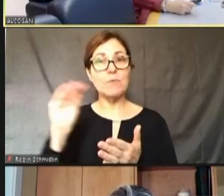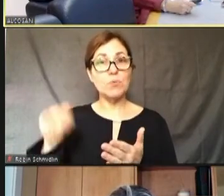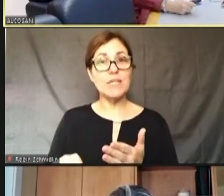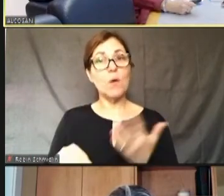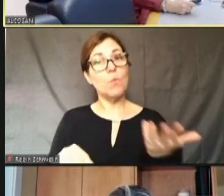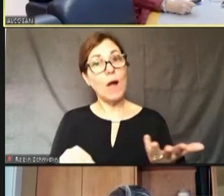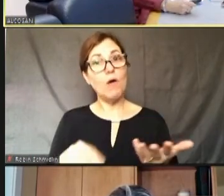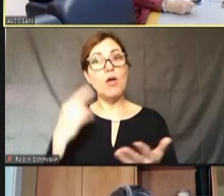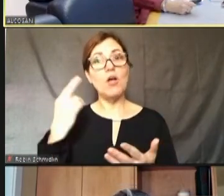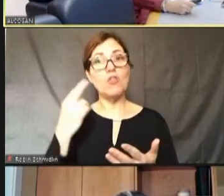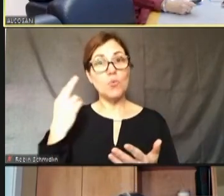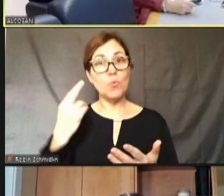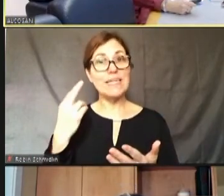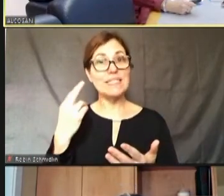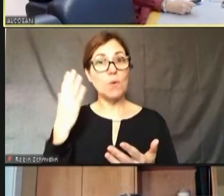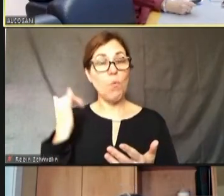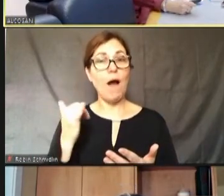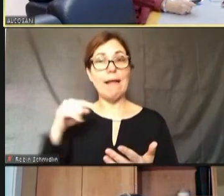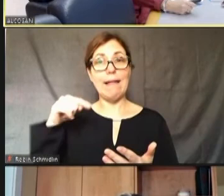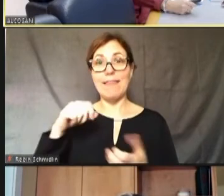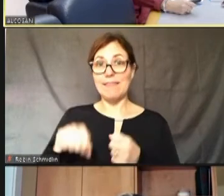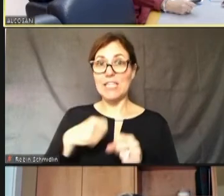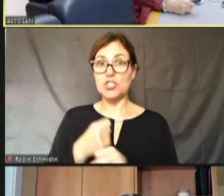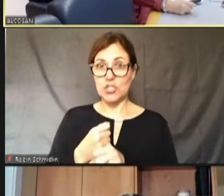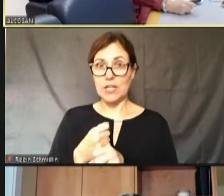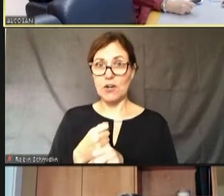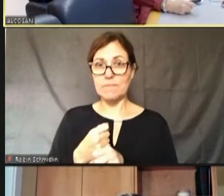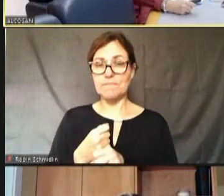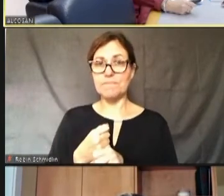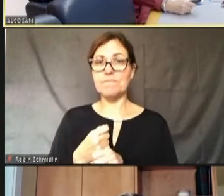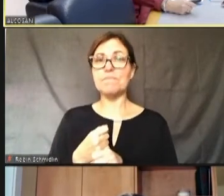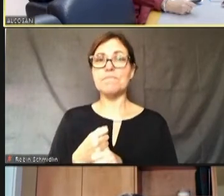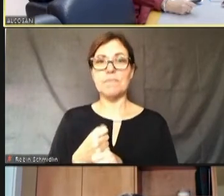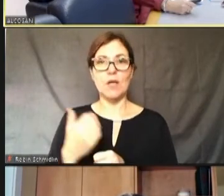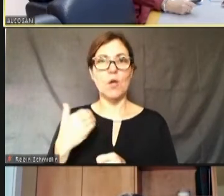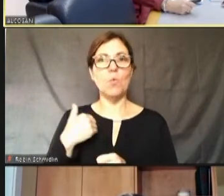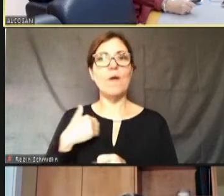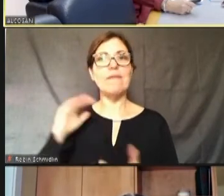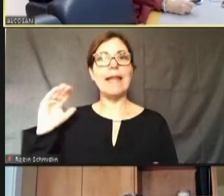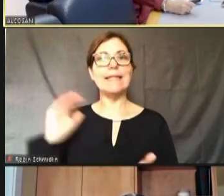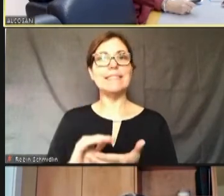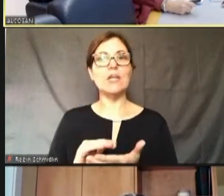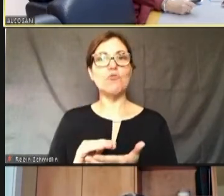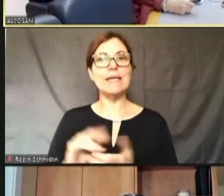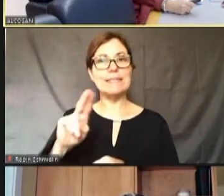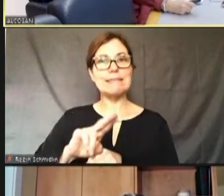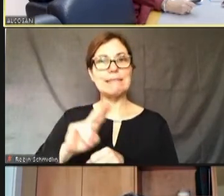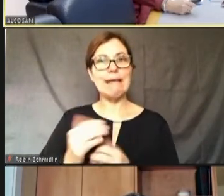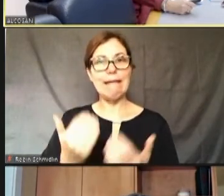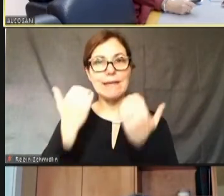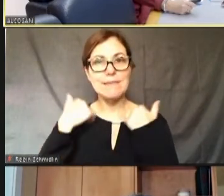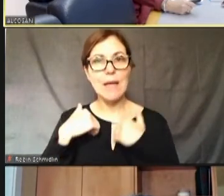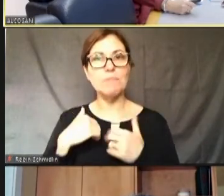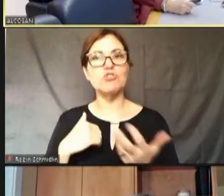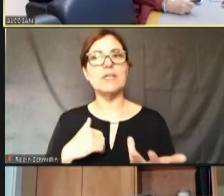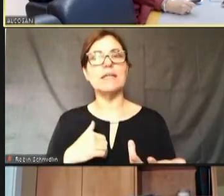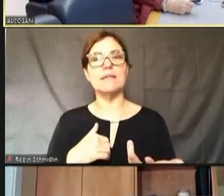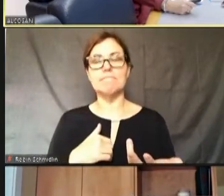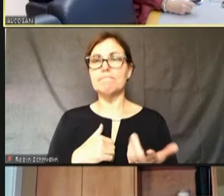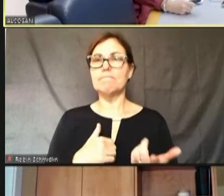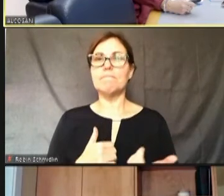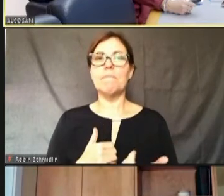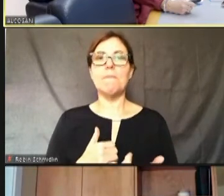this year and every year, pretty much, we've had decreases in consumption. Things such as water